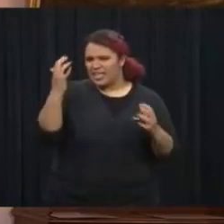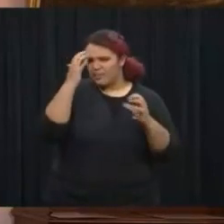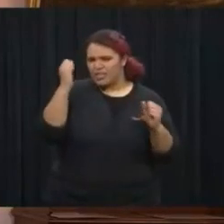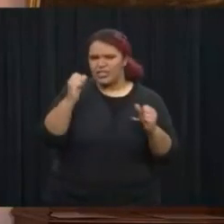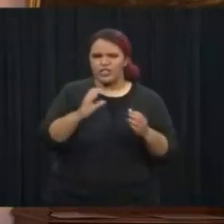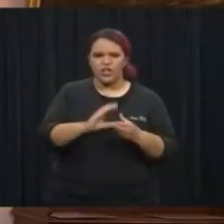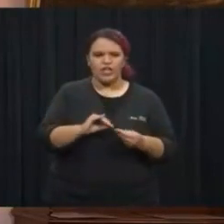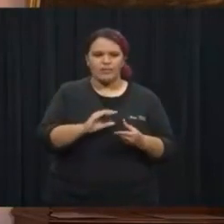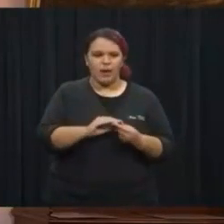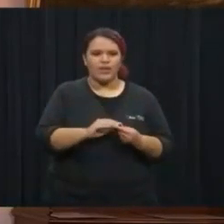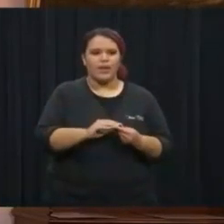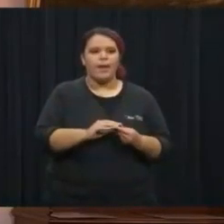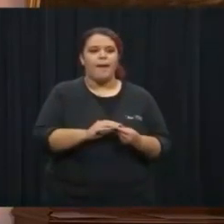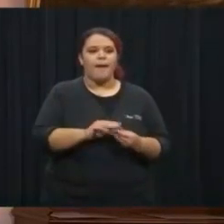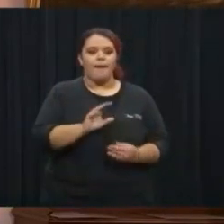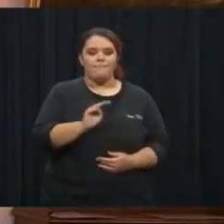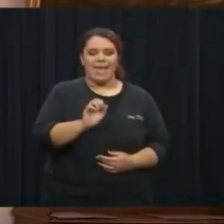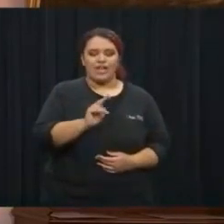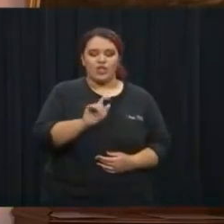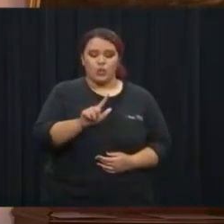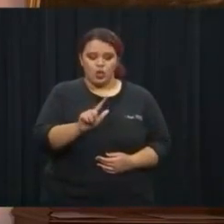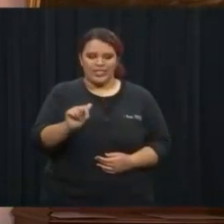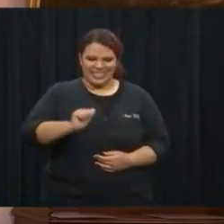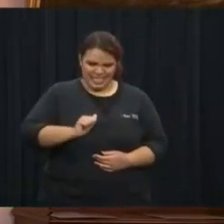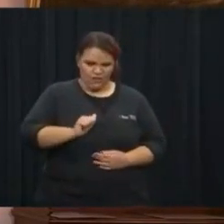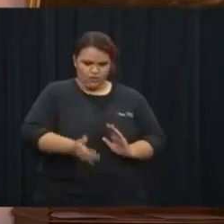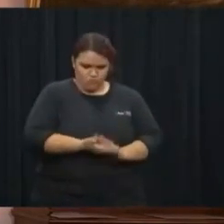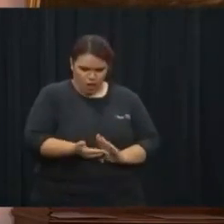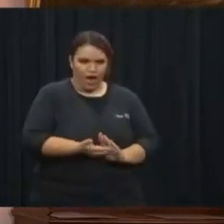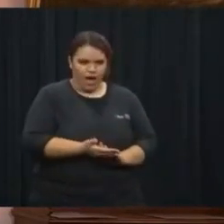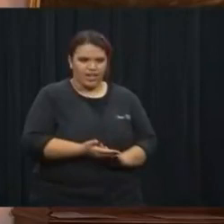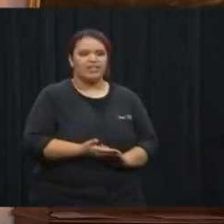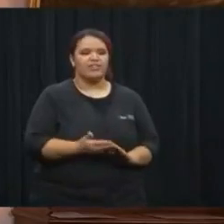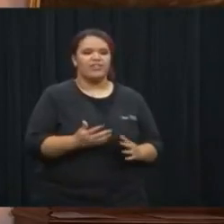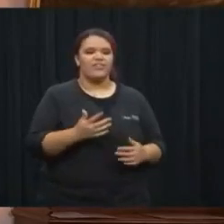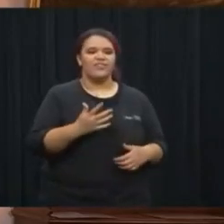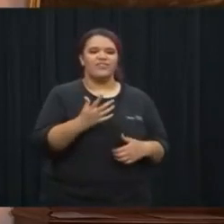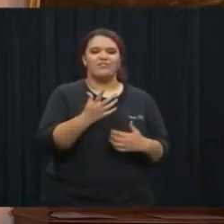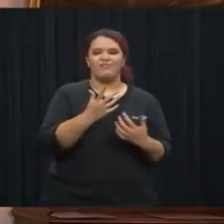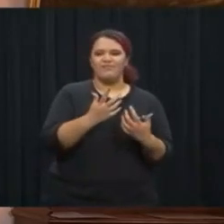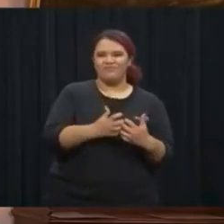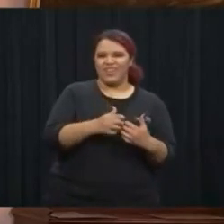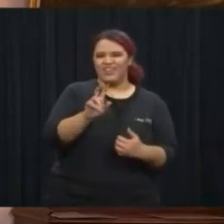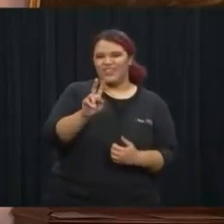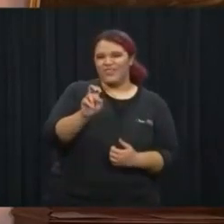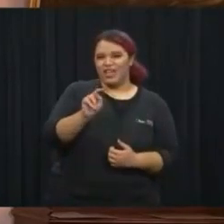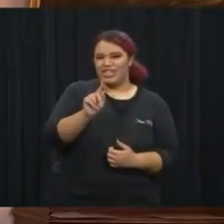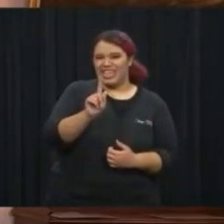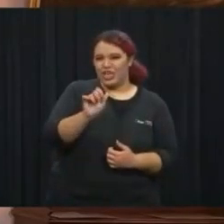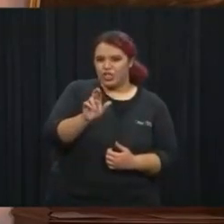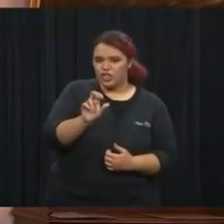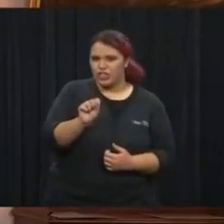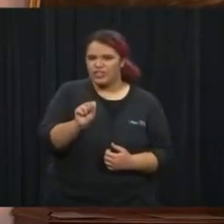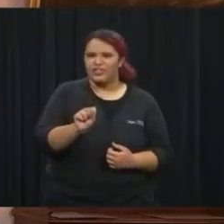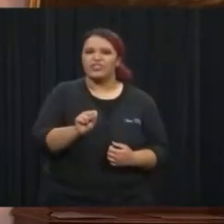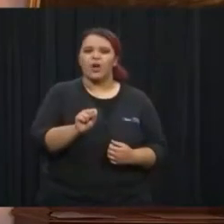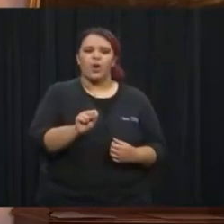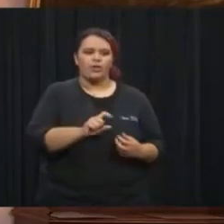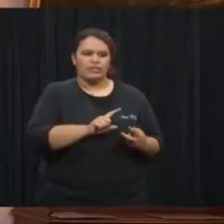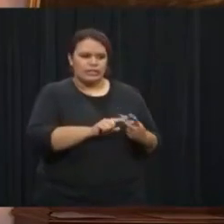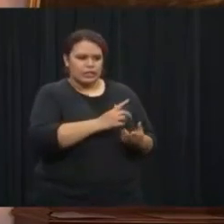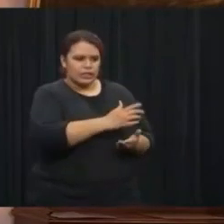coronavirus patient to the next on who gets, the resources? Are we to that point now? No, we are not at that point